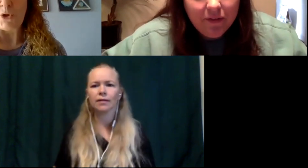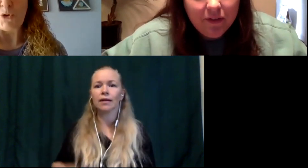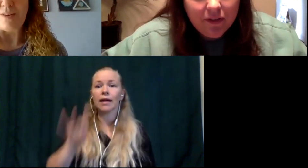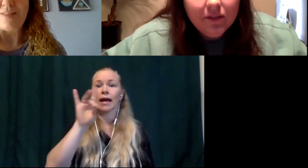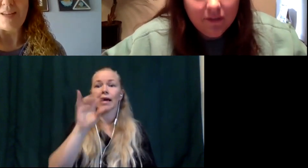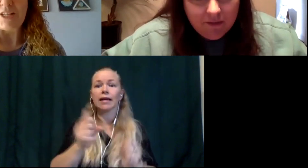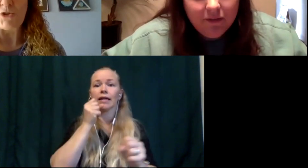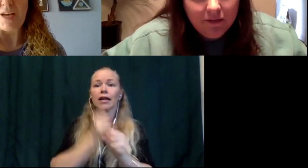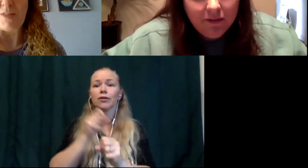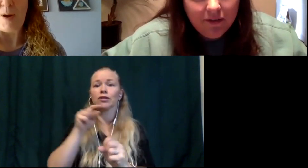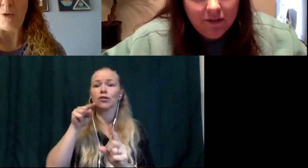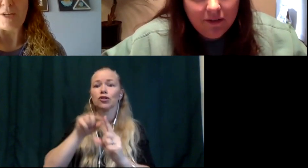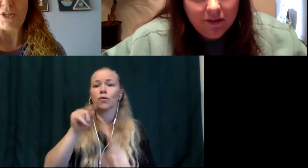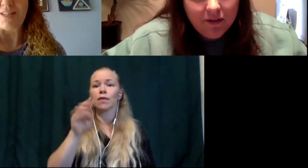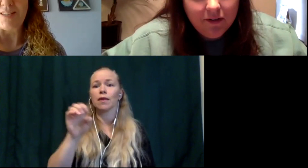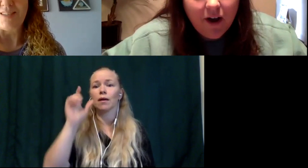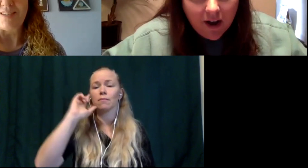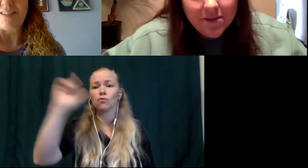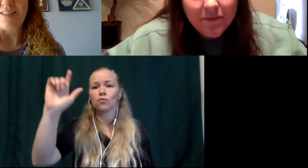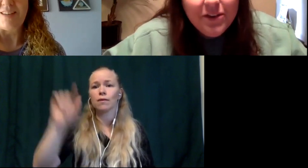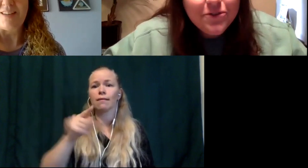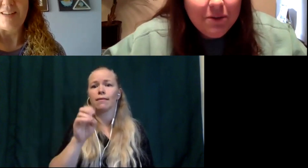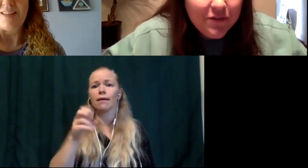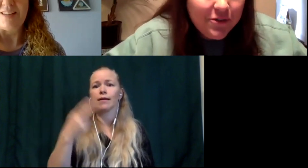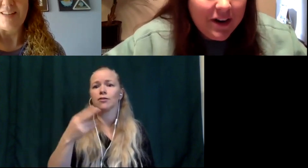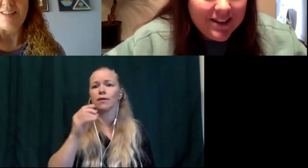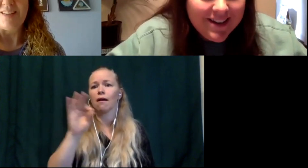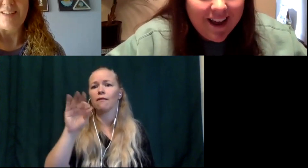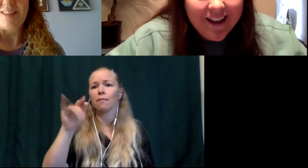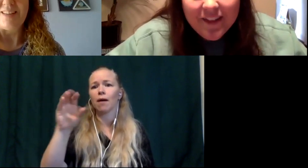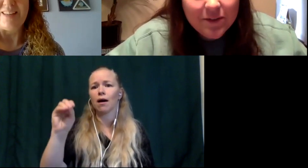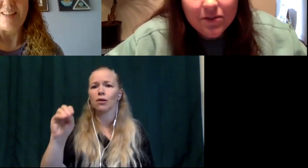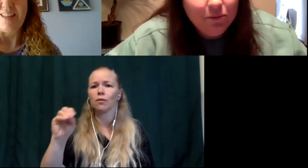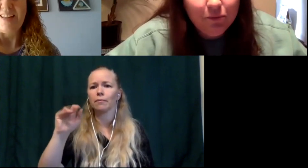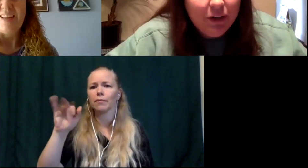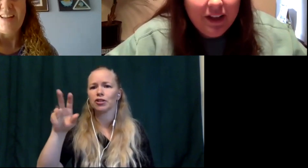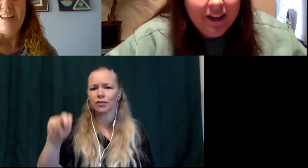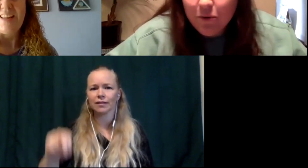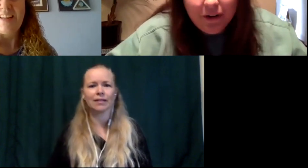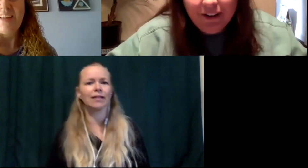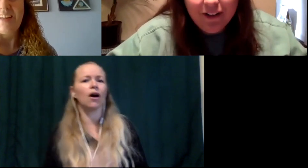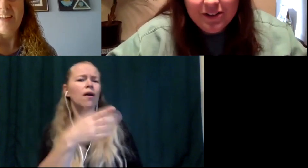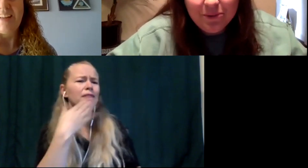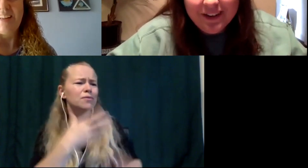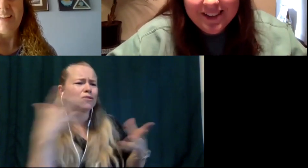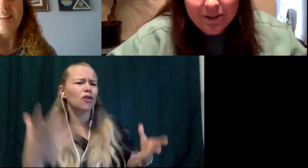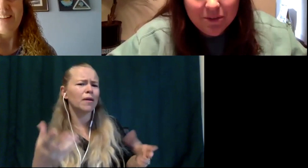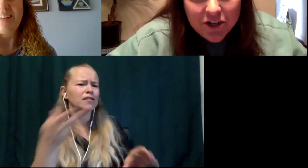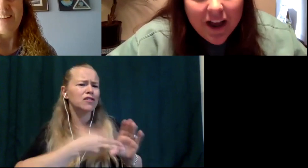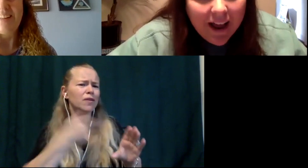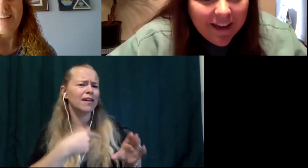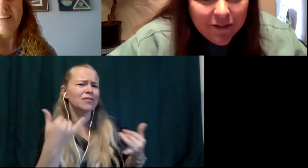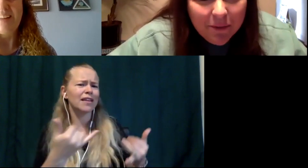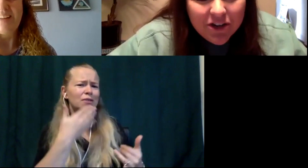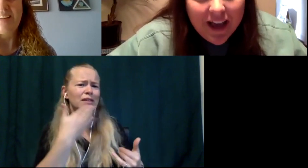to the Moon, The History of the Apollo Missions. Awesome. Thank you so much for joining us today. This was really cool hearing all these stories. Thank you so